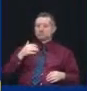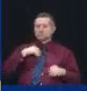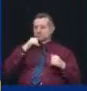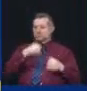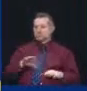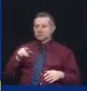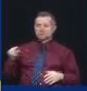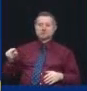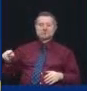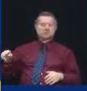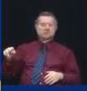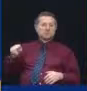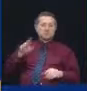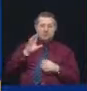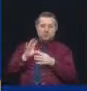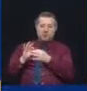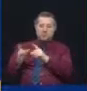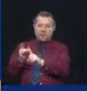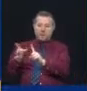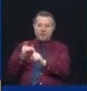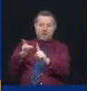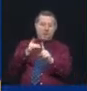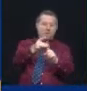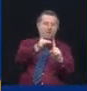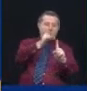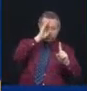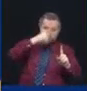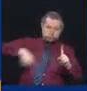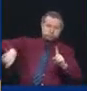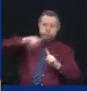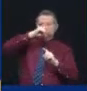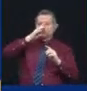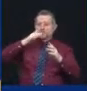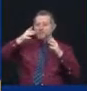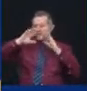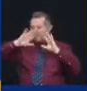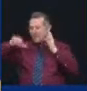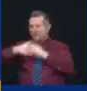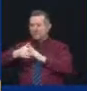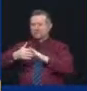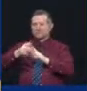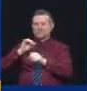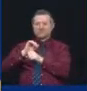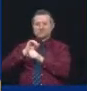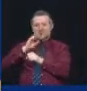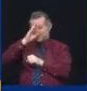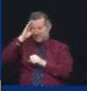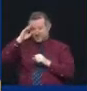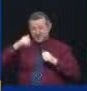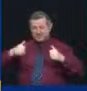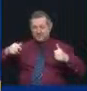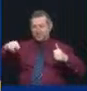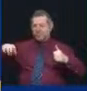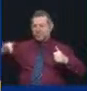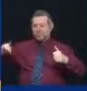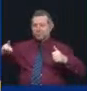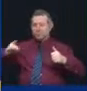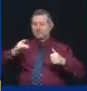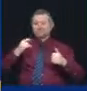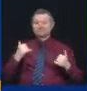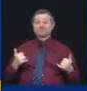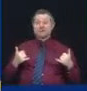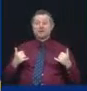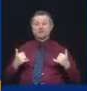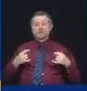sick, they're the leaders of the entire hospital industry, right at the critical point.